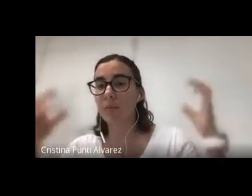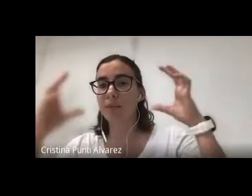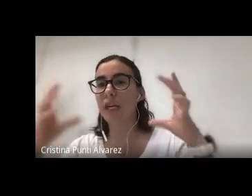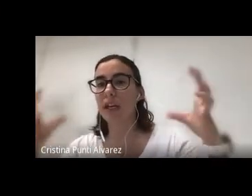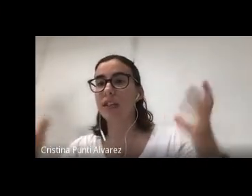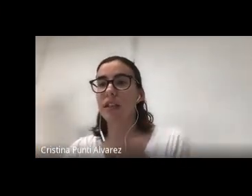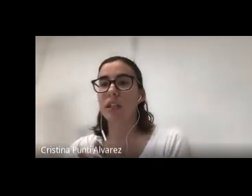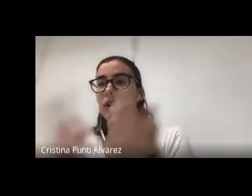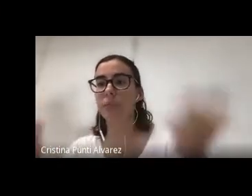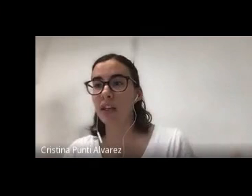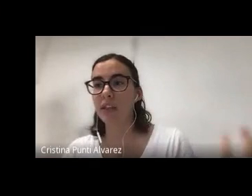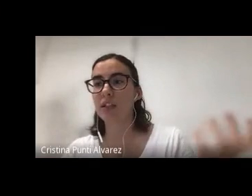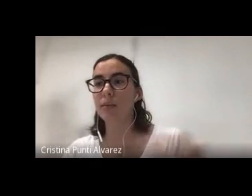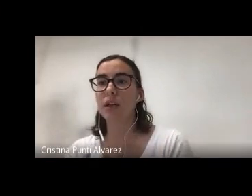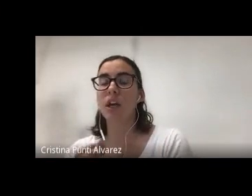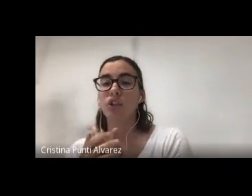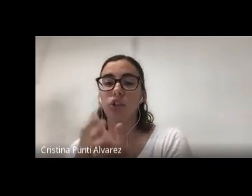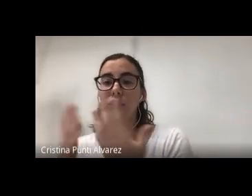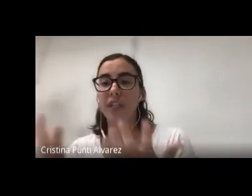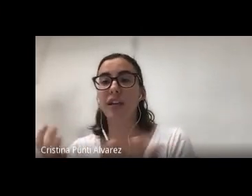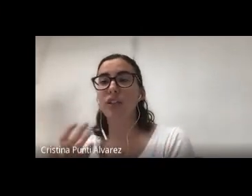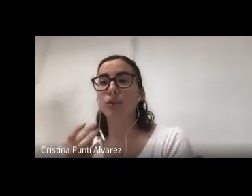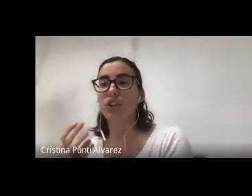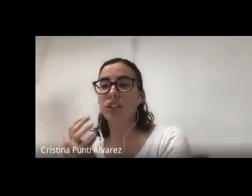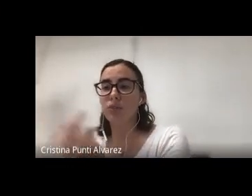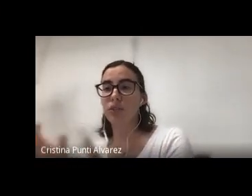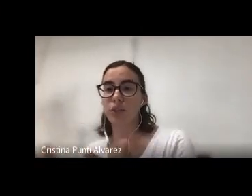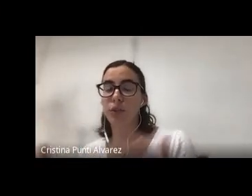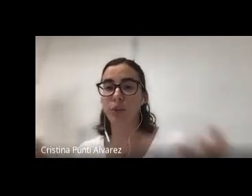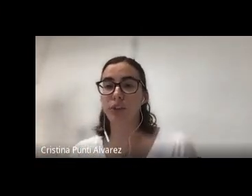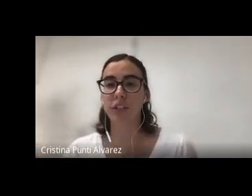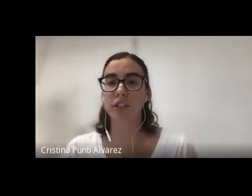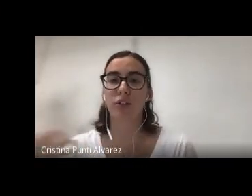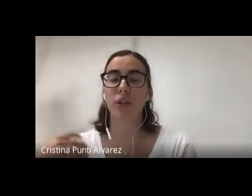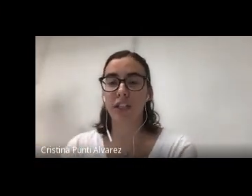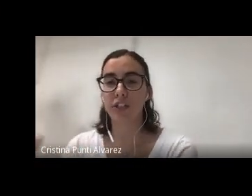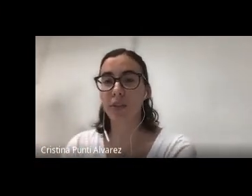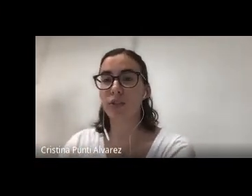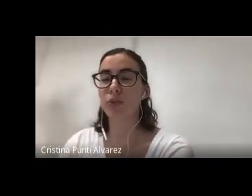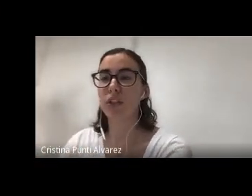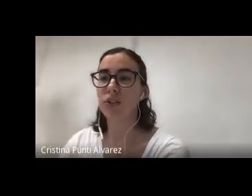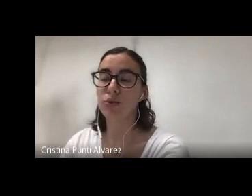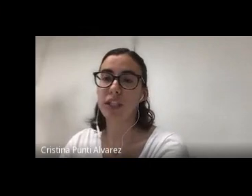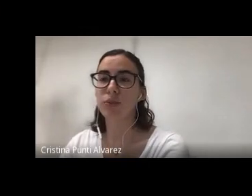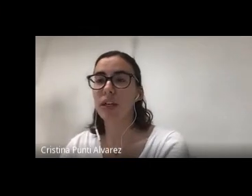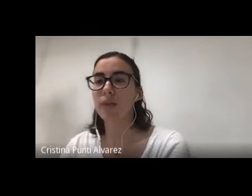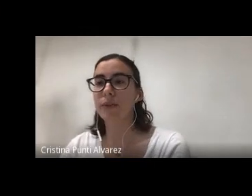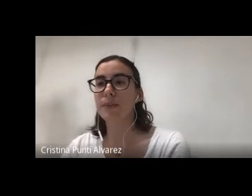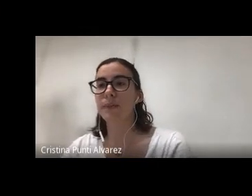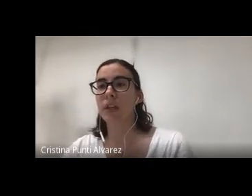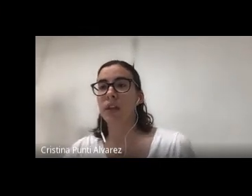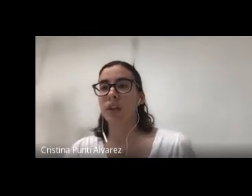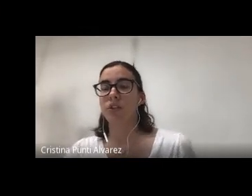any type of VR headset, develop anything similar. So in general, it was not a straightforward process. So it's something to take into